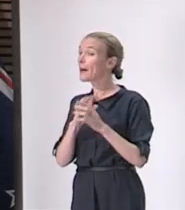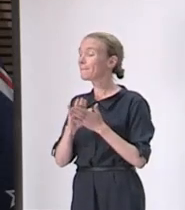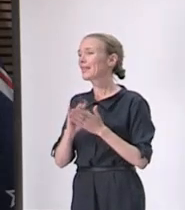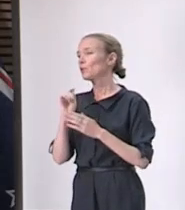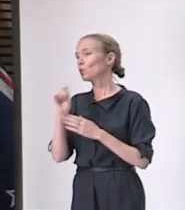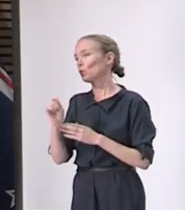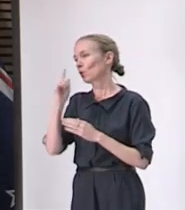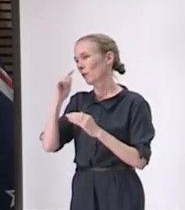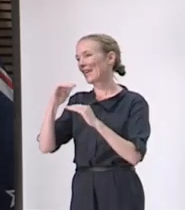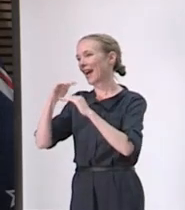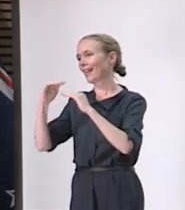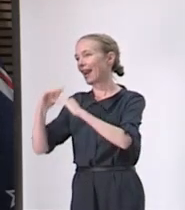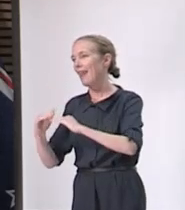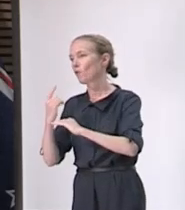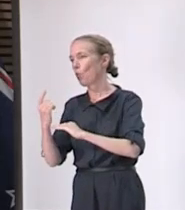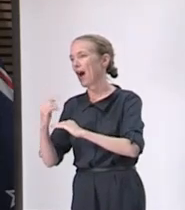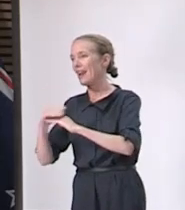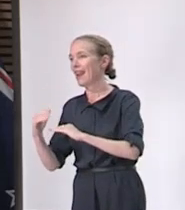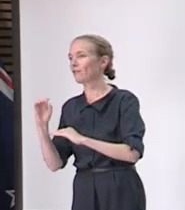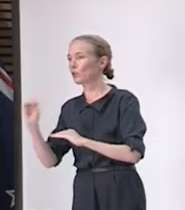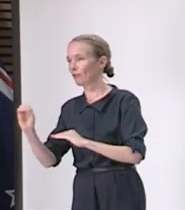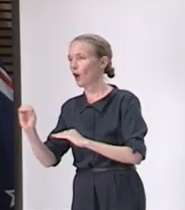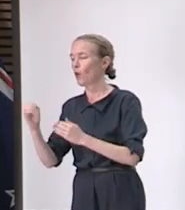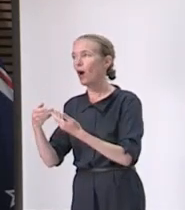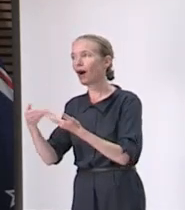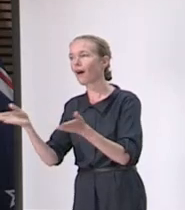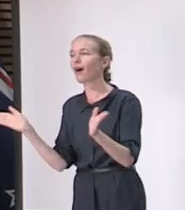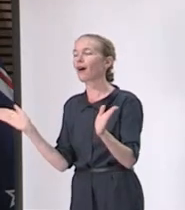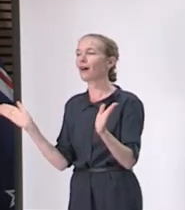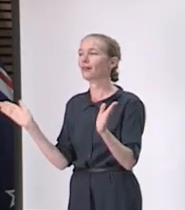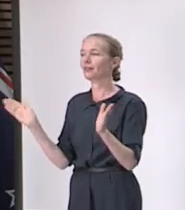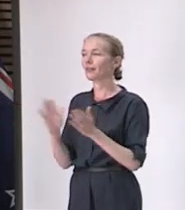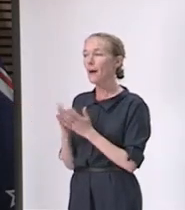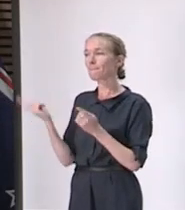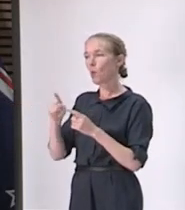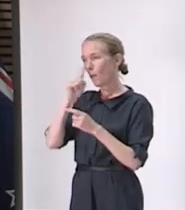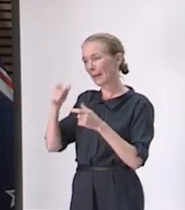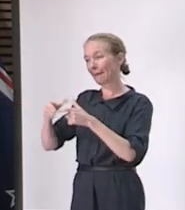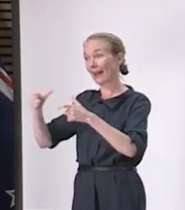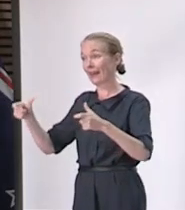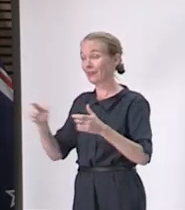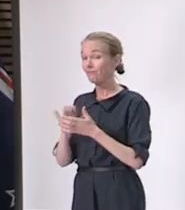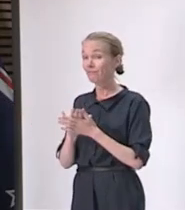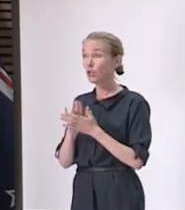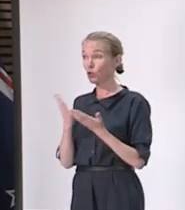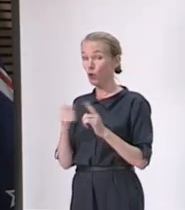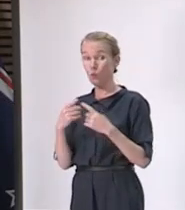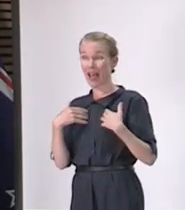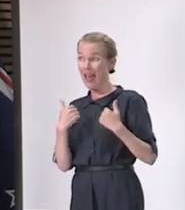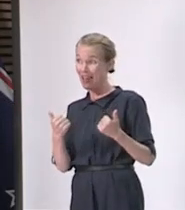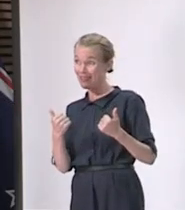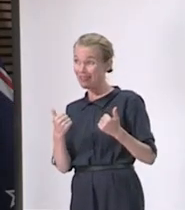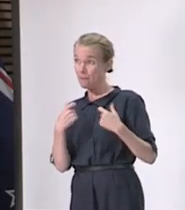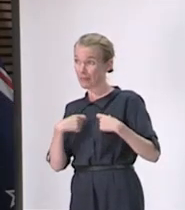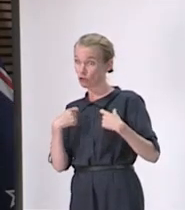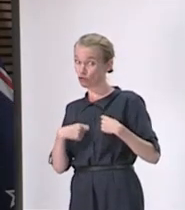of health, and you can imagine I feel a real obligation to make sure that that we're listening to that advice. So perhaps this is something I can also ask the